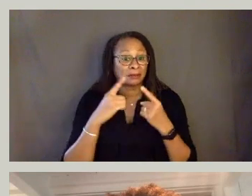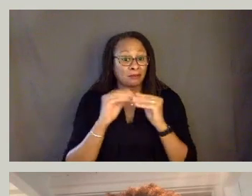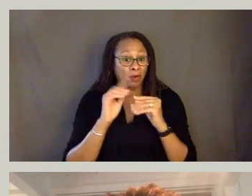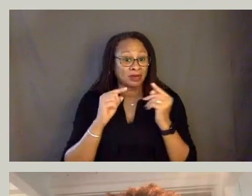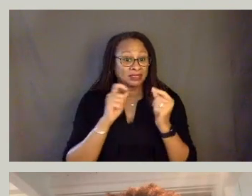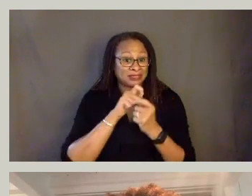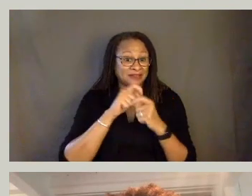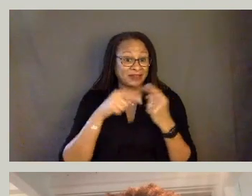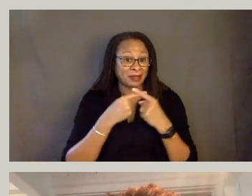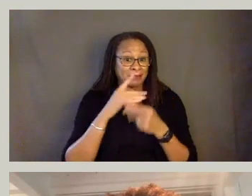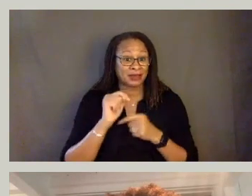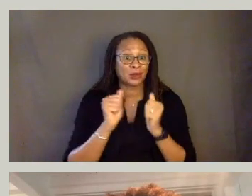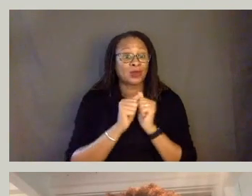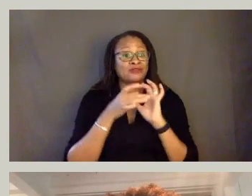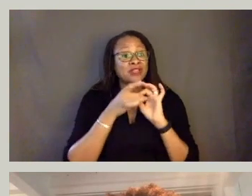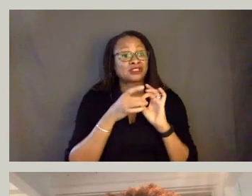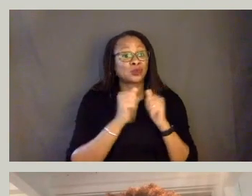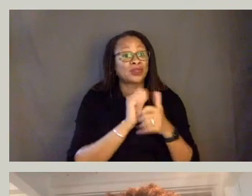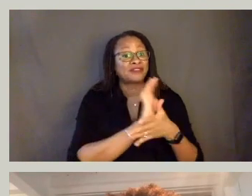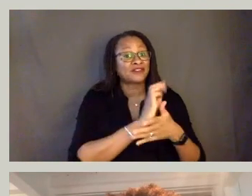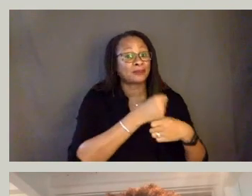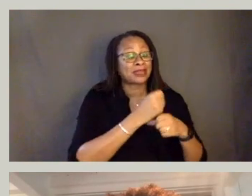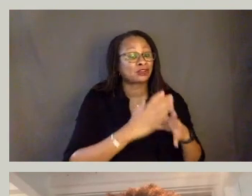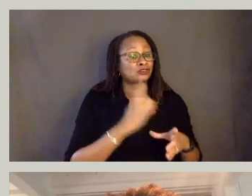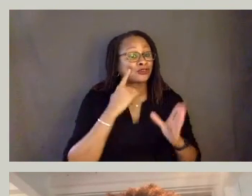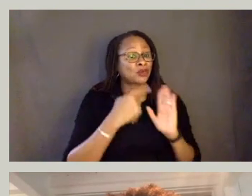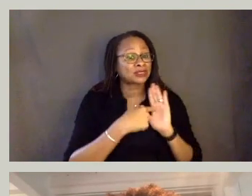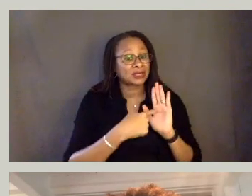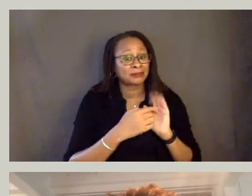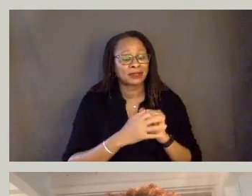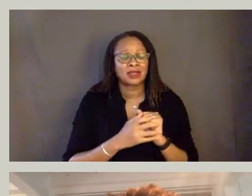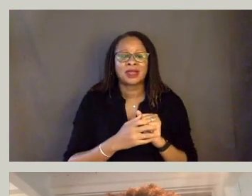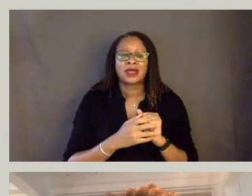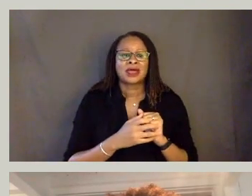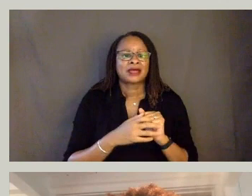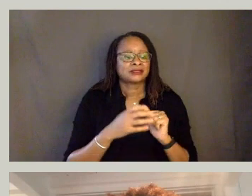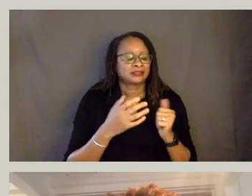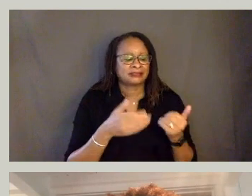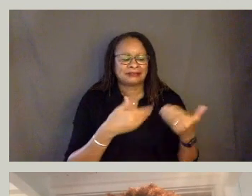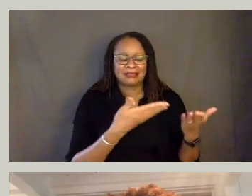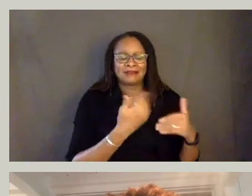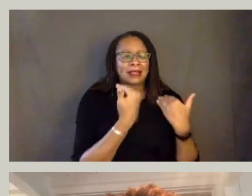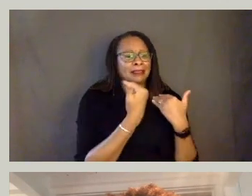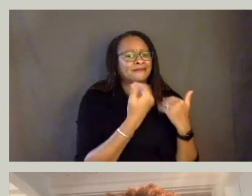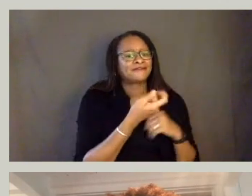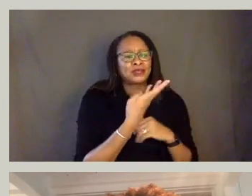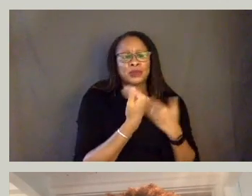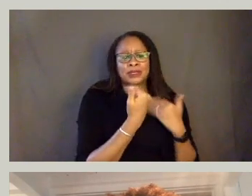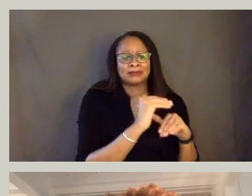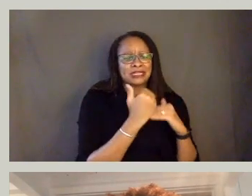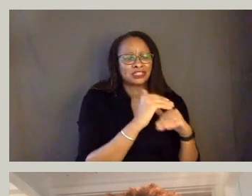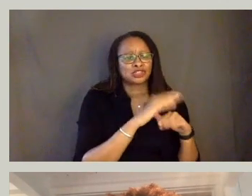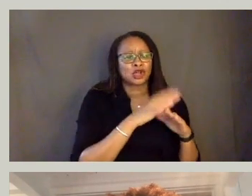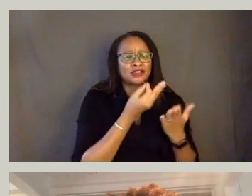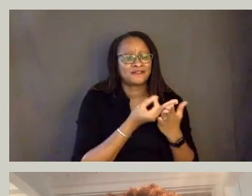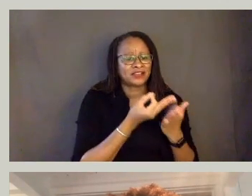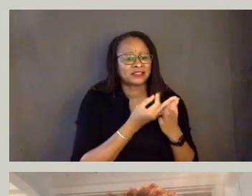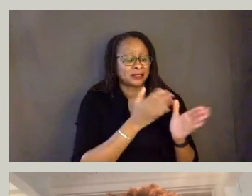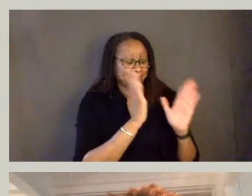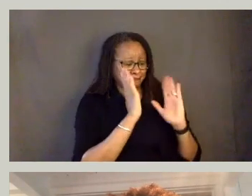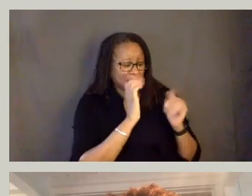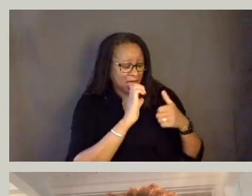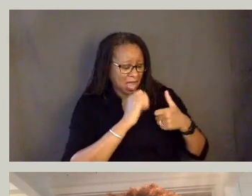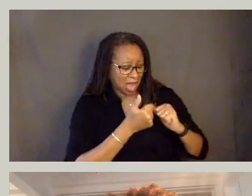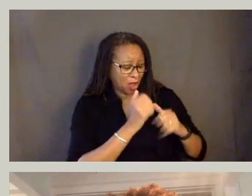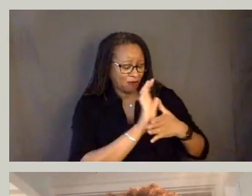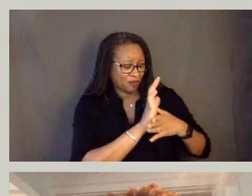that we've thought more specifically about it with our relationship with filmmakers, for example, is, you know, putting very few restrictions on the